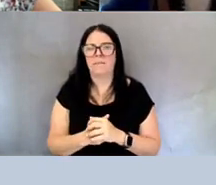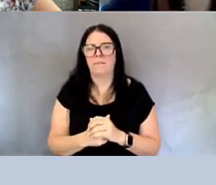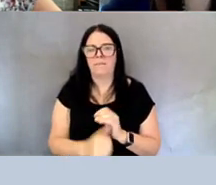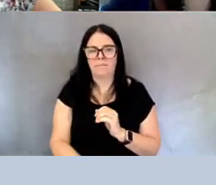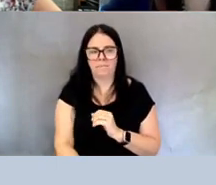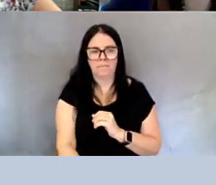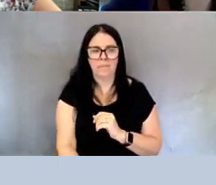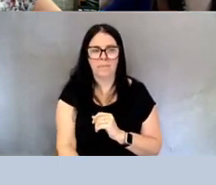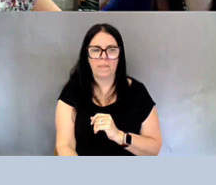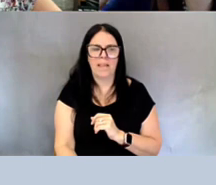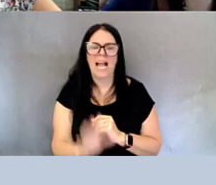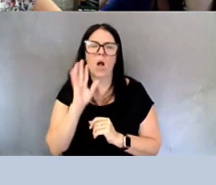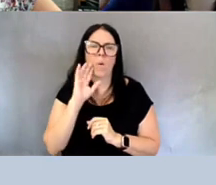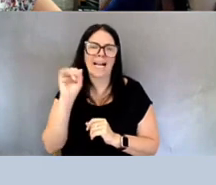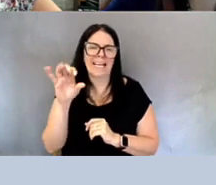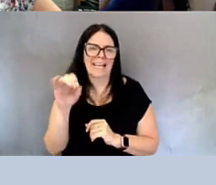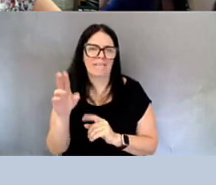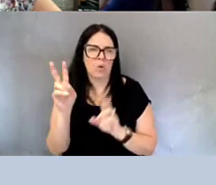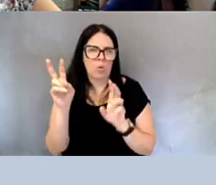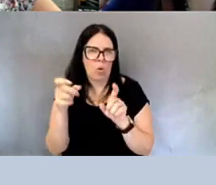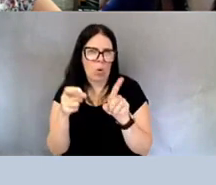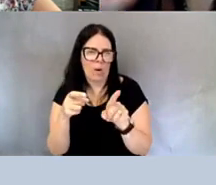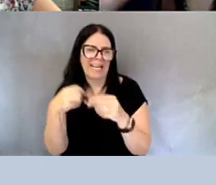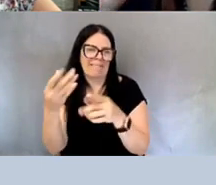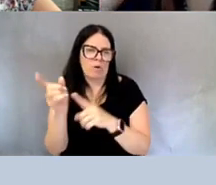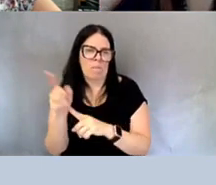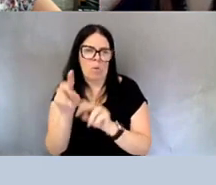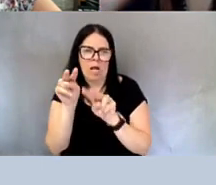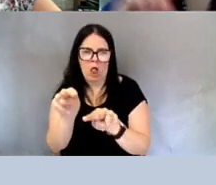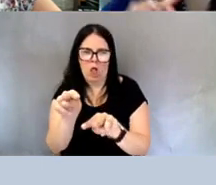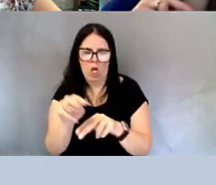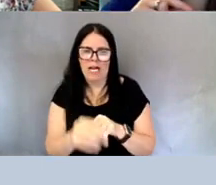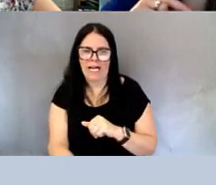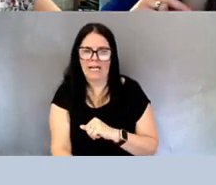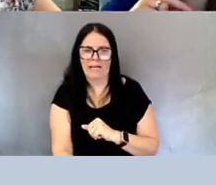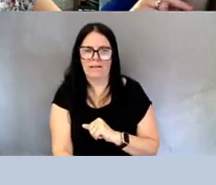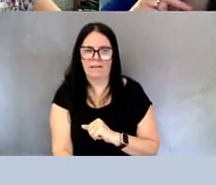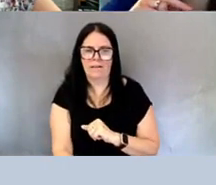This quote, I'm going to give you a moment to take a look at it.